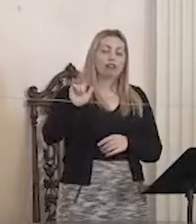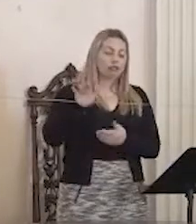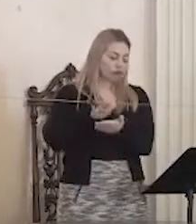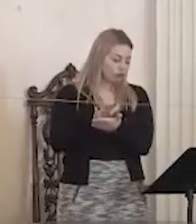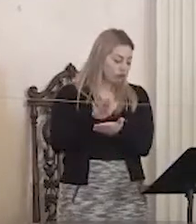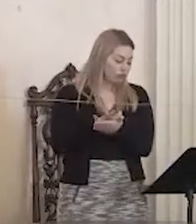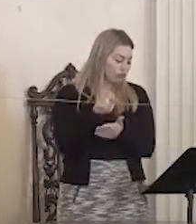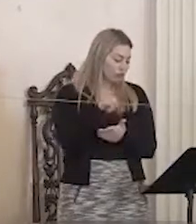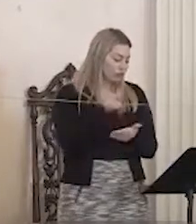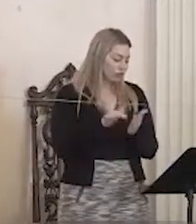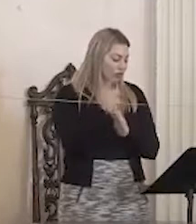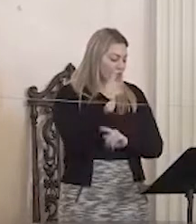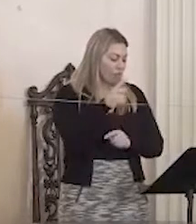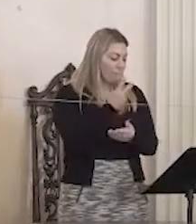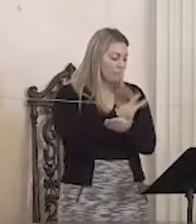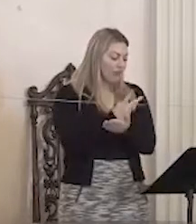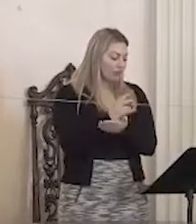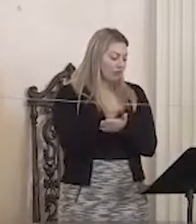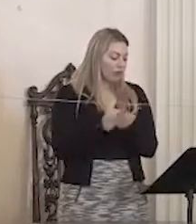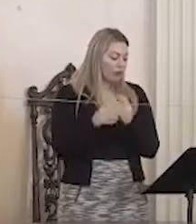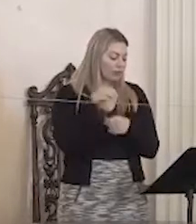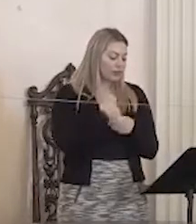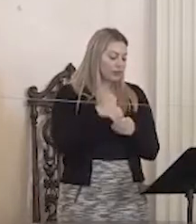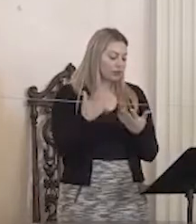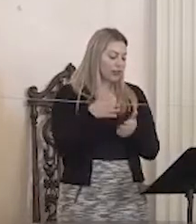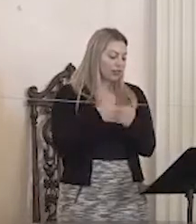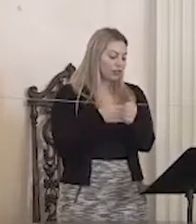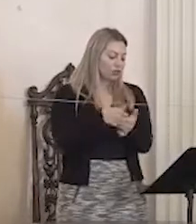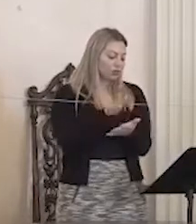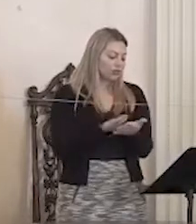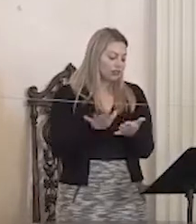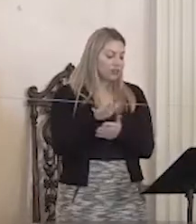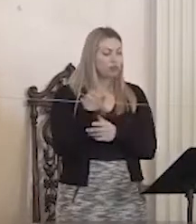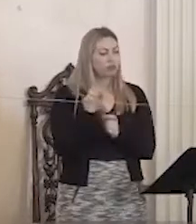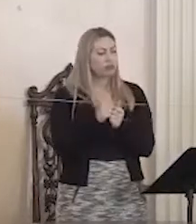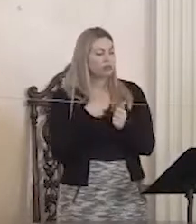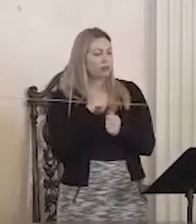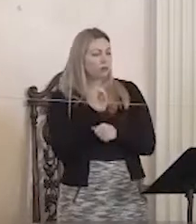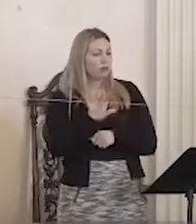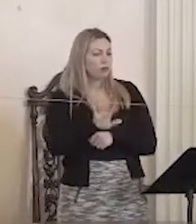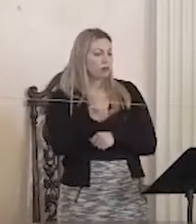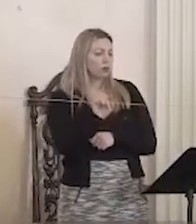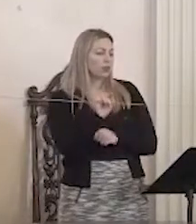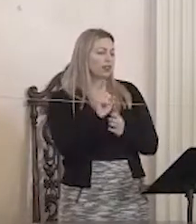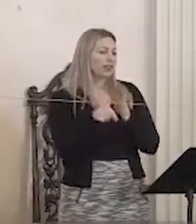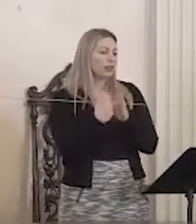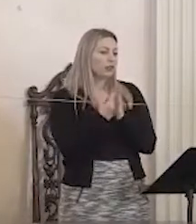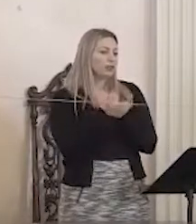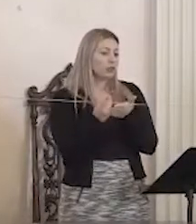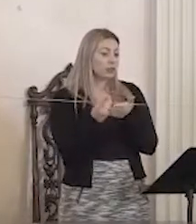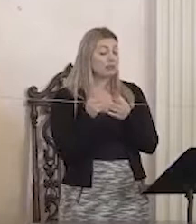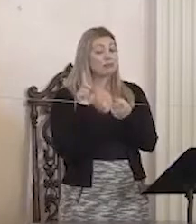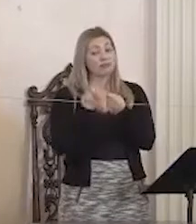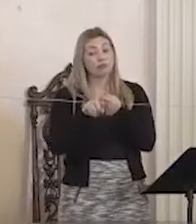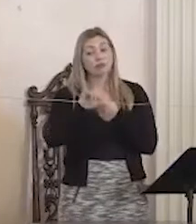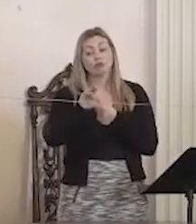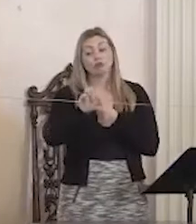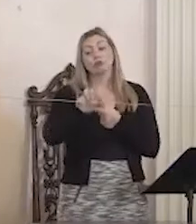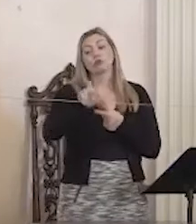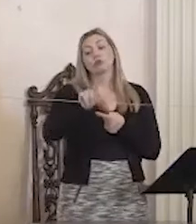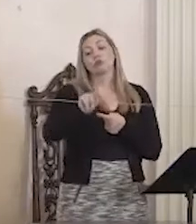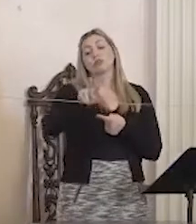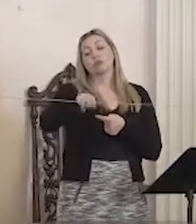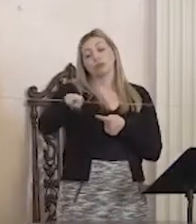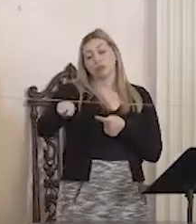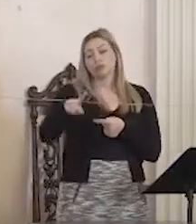Studies. She's with us for about 20 hours a week until June 2022. Her internship was made possible